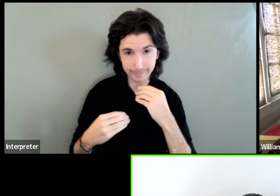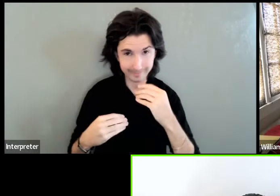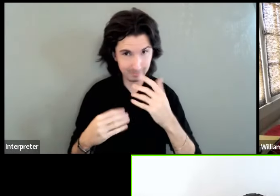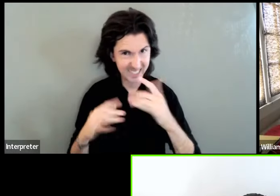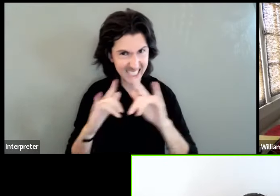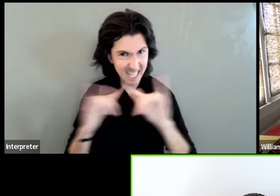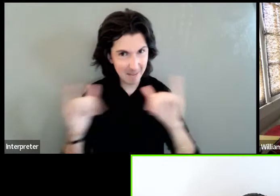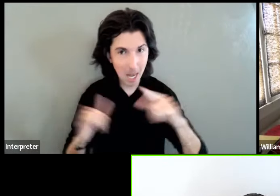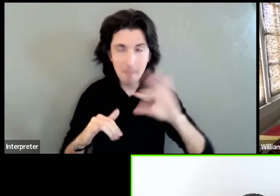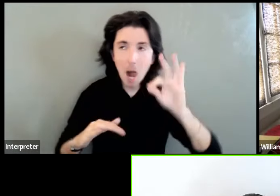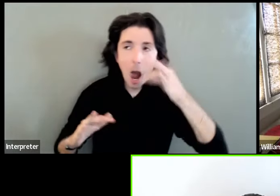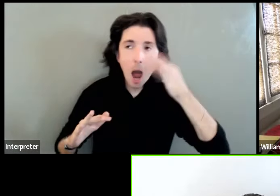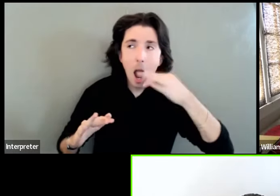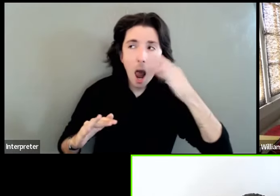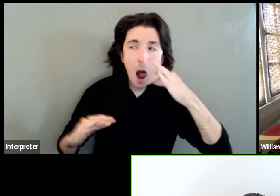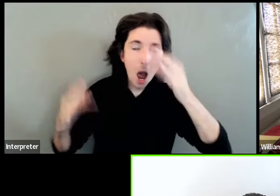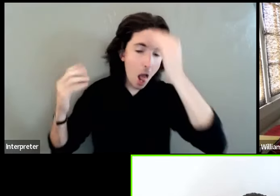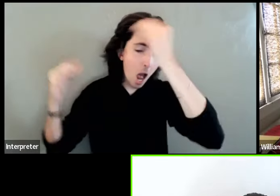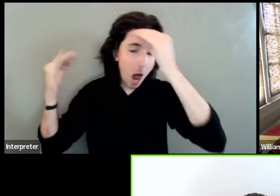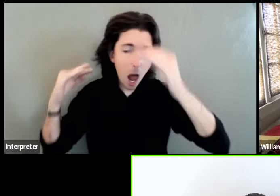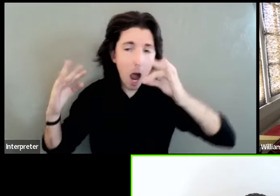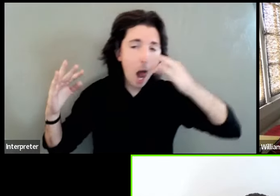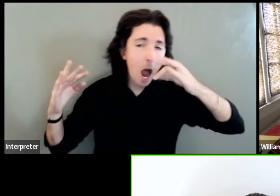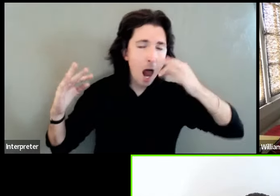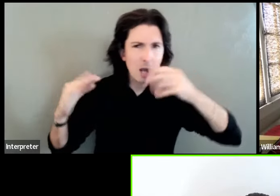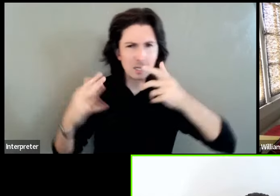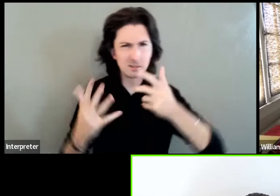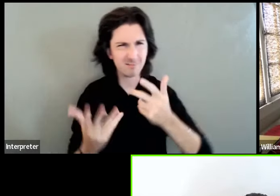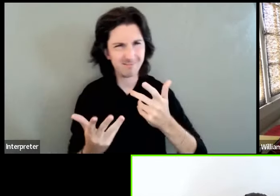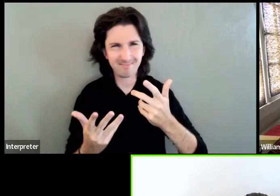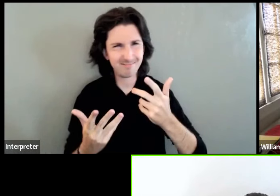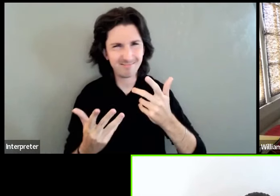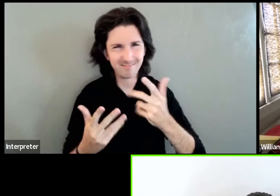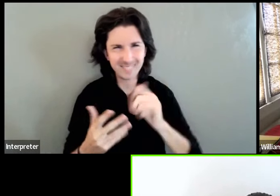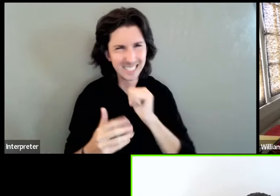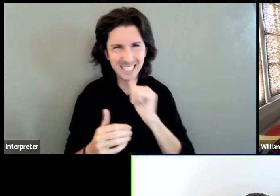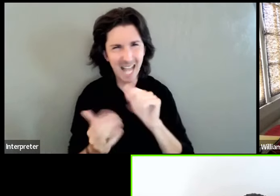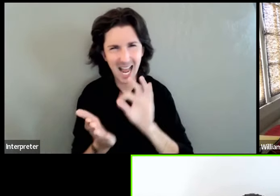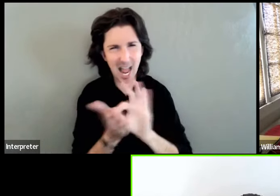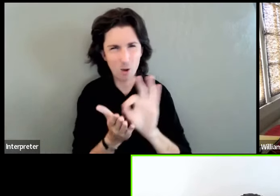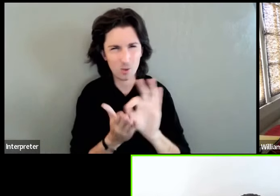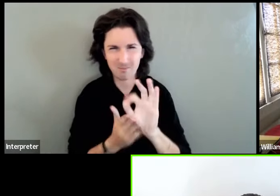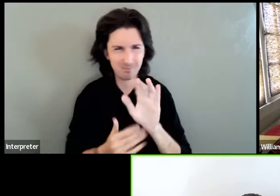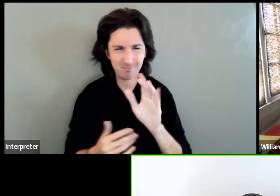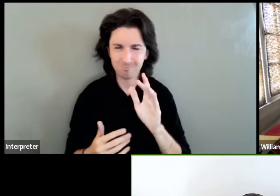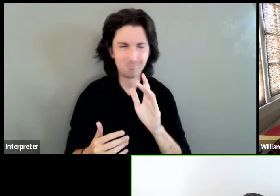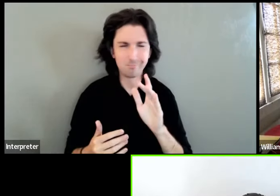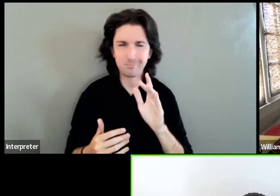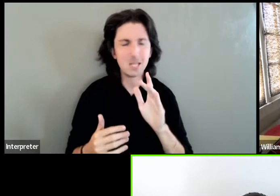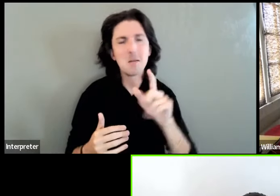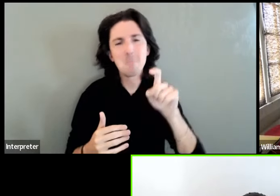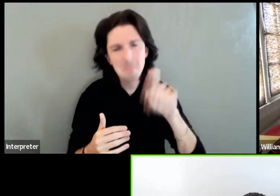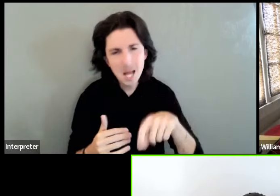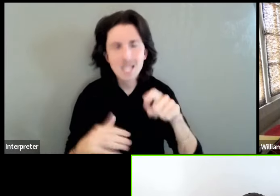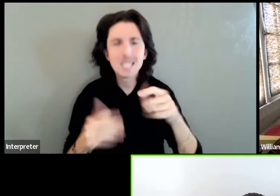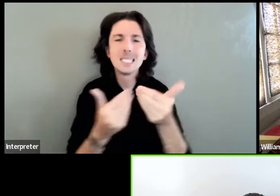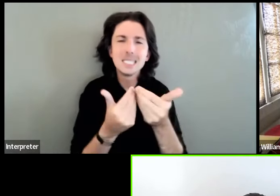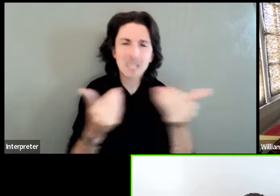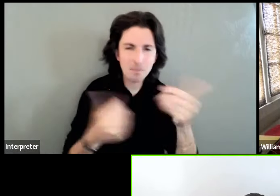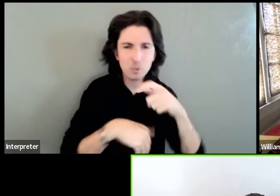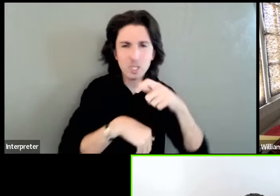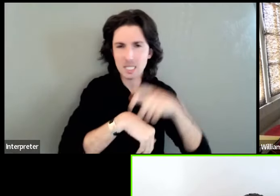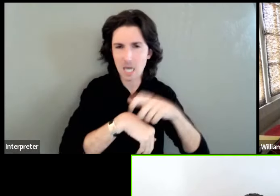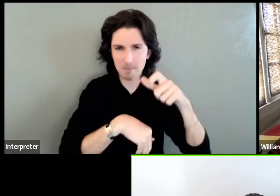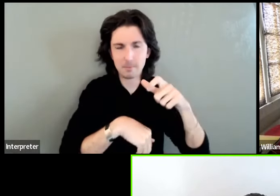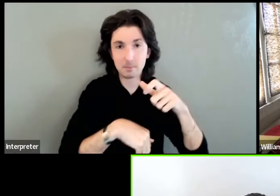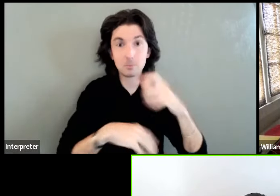your NDB or your meal break. There is a little exception in the television agreement. If you get